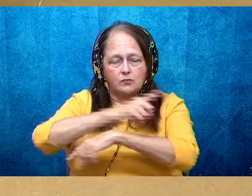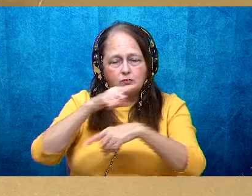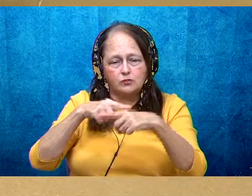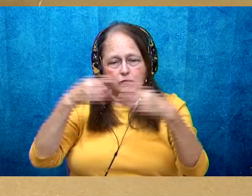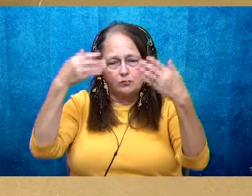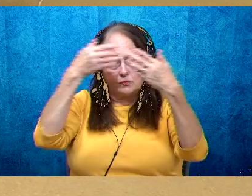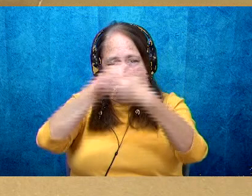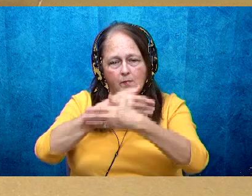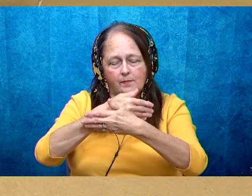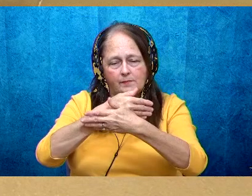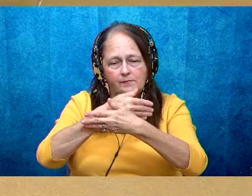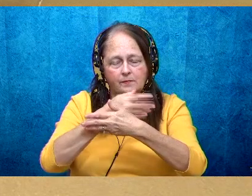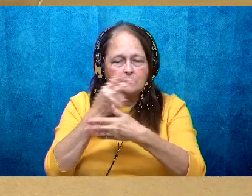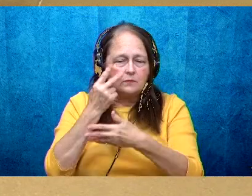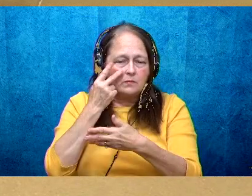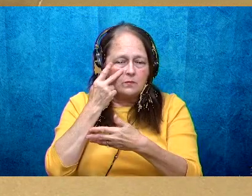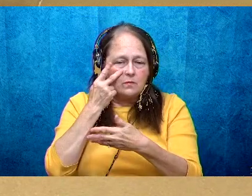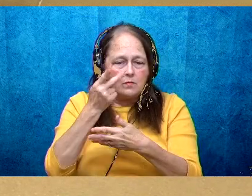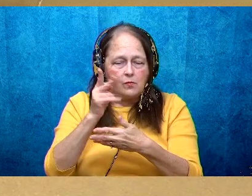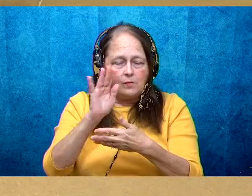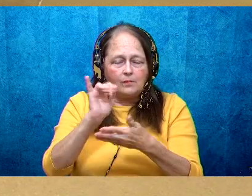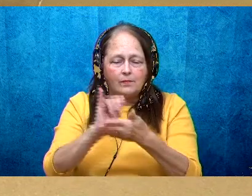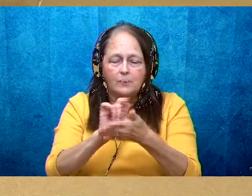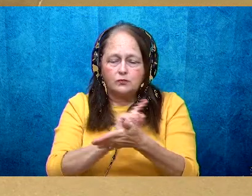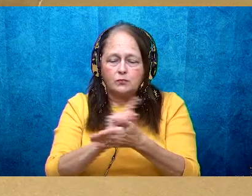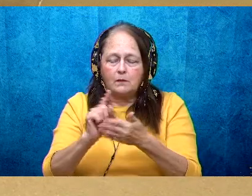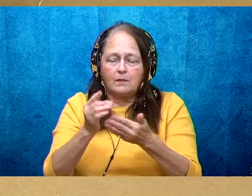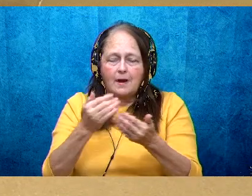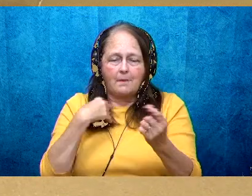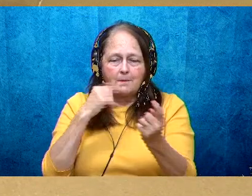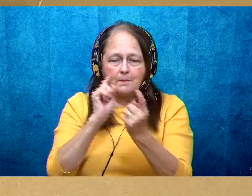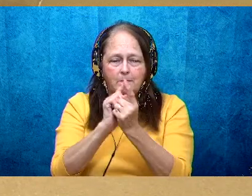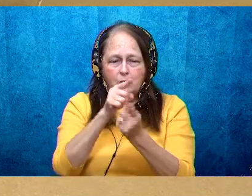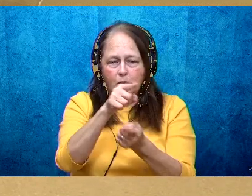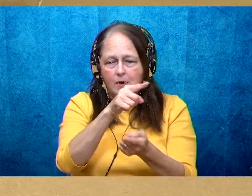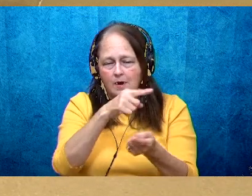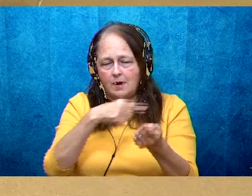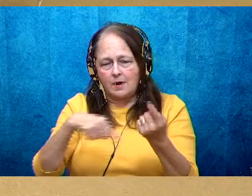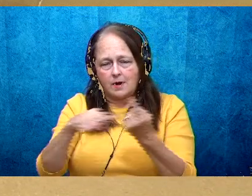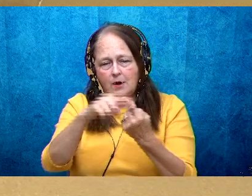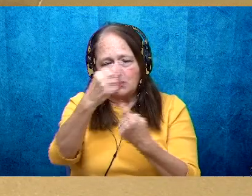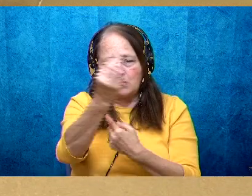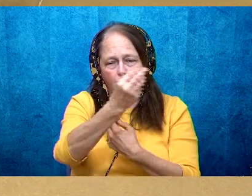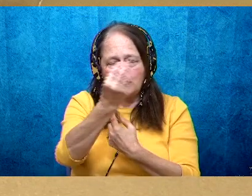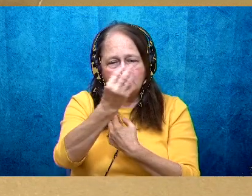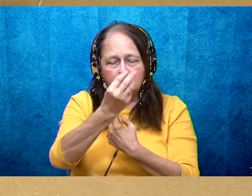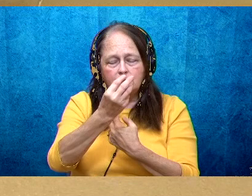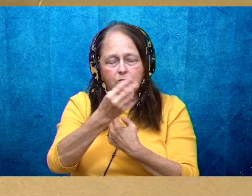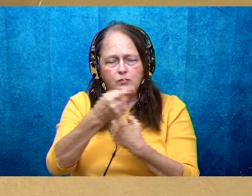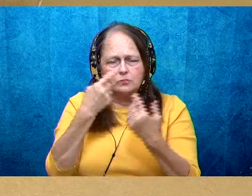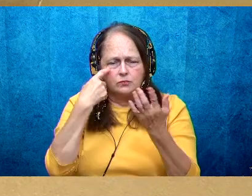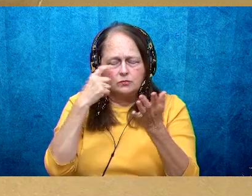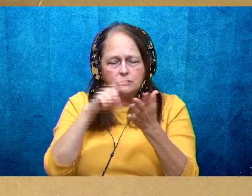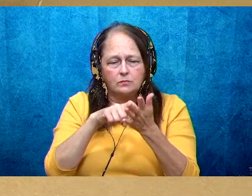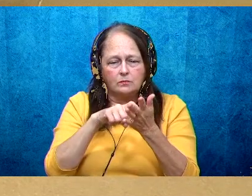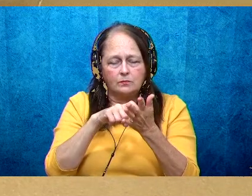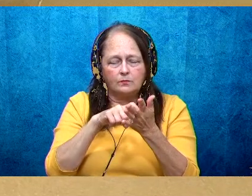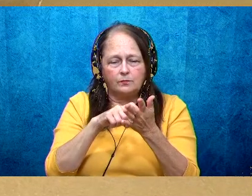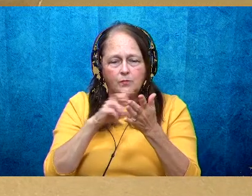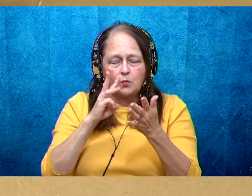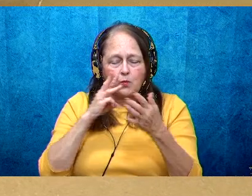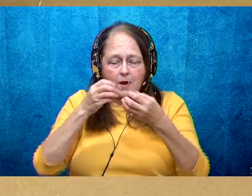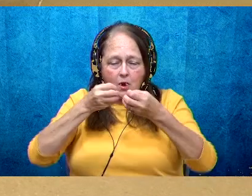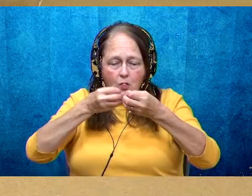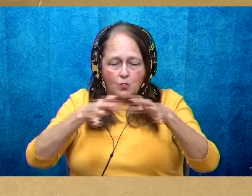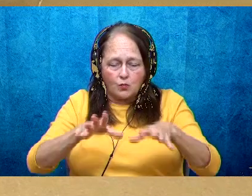track this. See if through the next week, before I meet you again next Wednesday, see if you can notice the trend right now. Are we